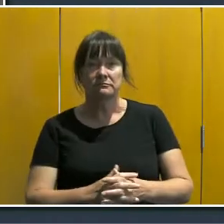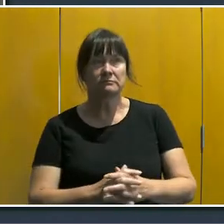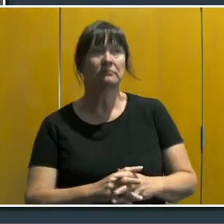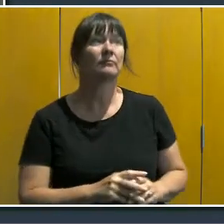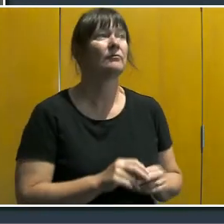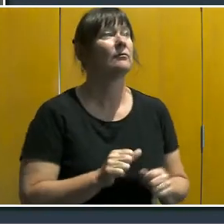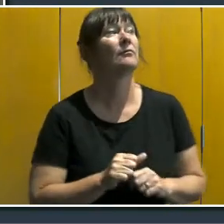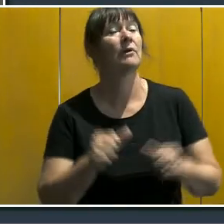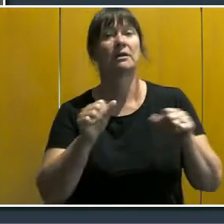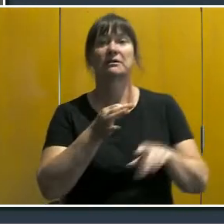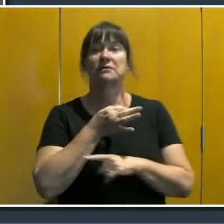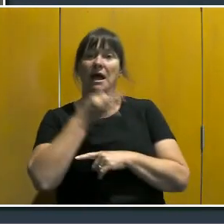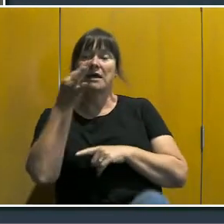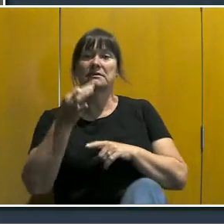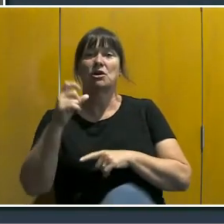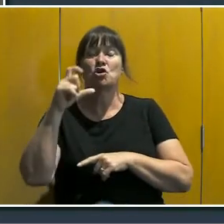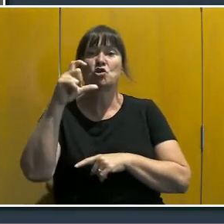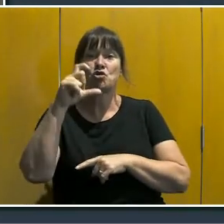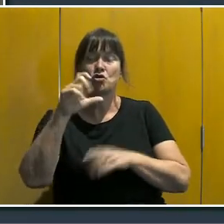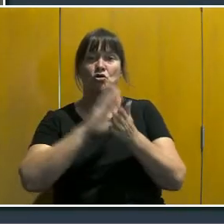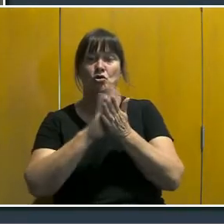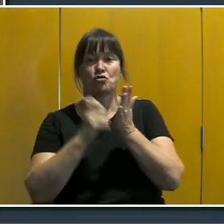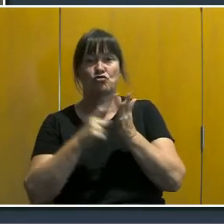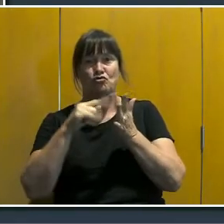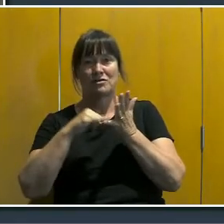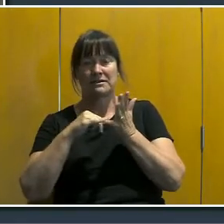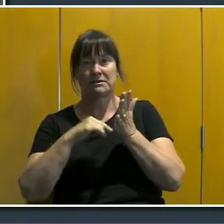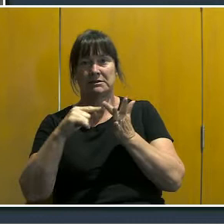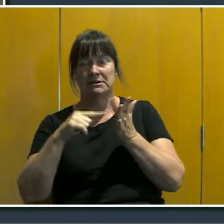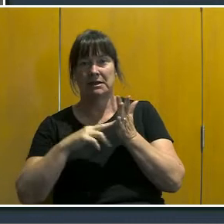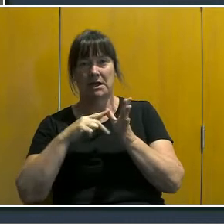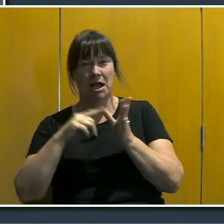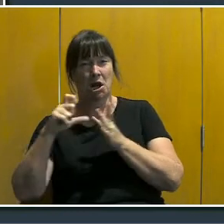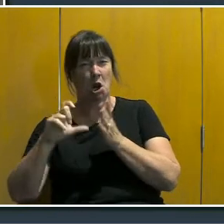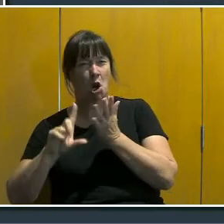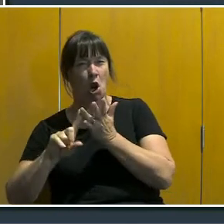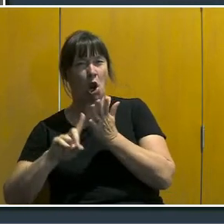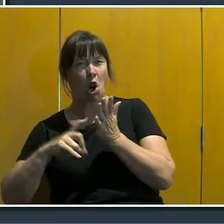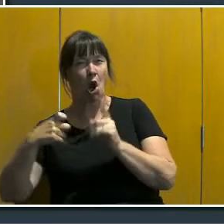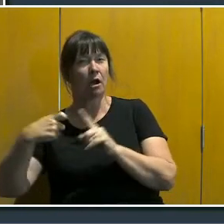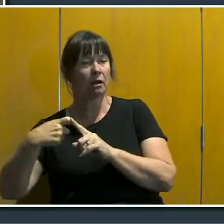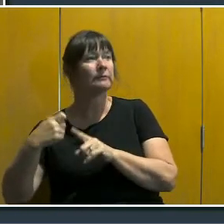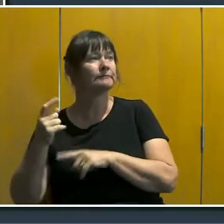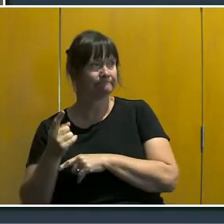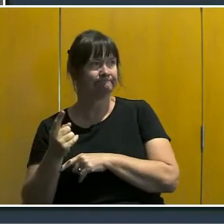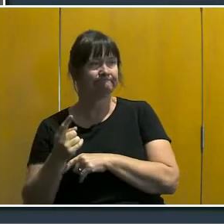Next, I would invite Christina Clough. Clough? Yes. Thank you. Welcome, Christina.